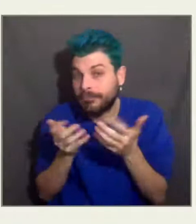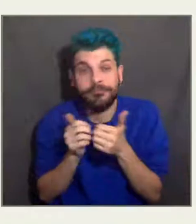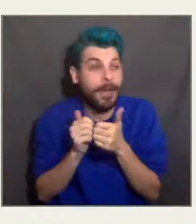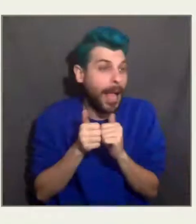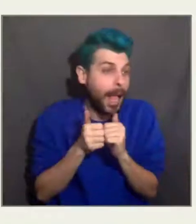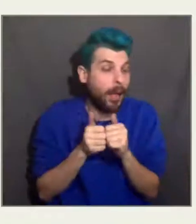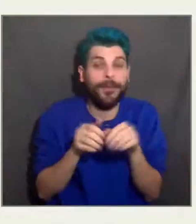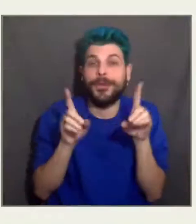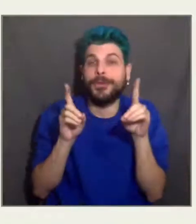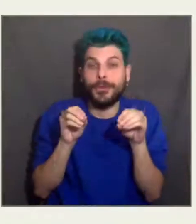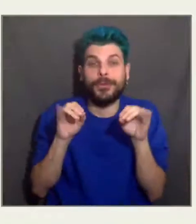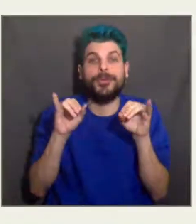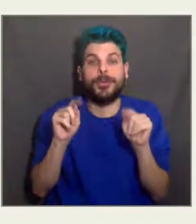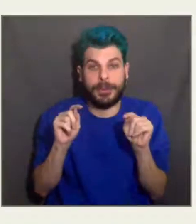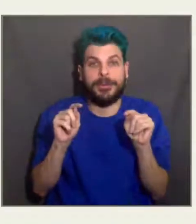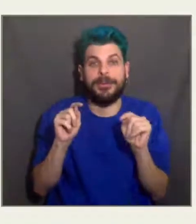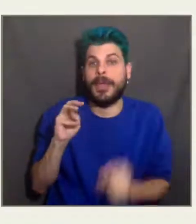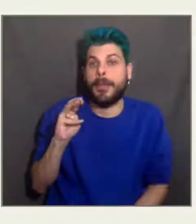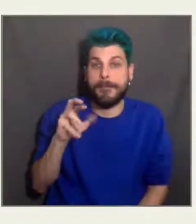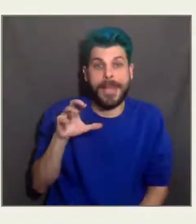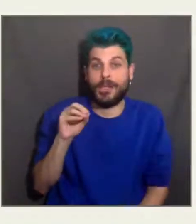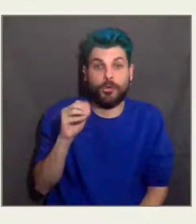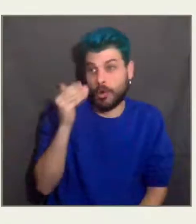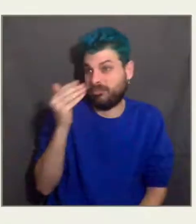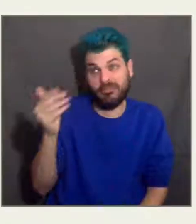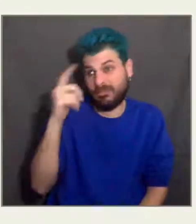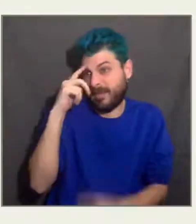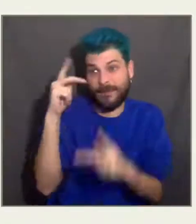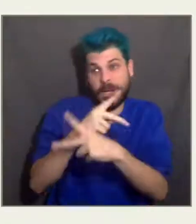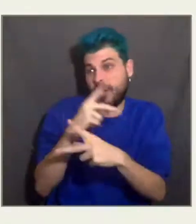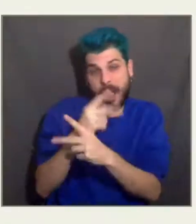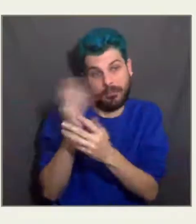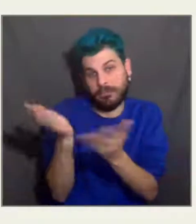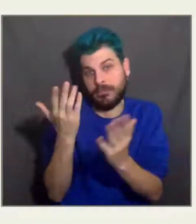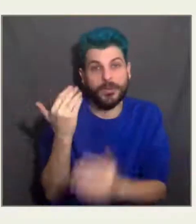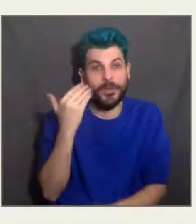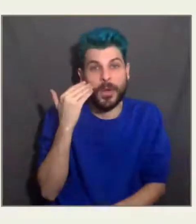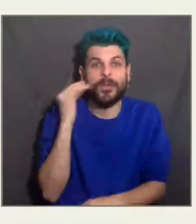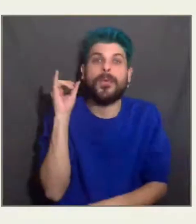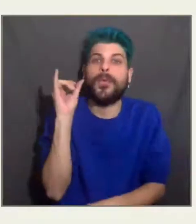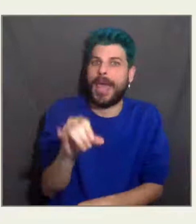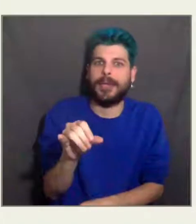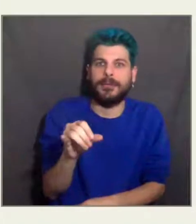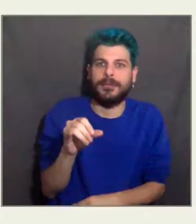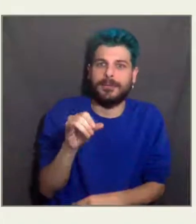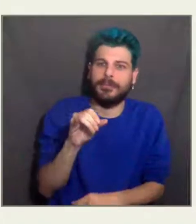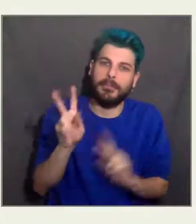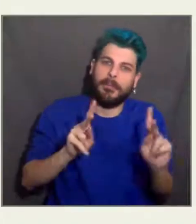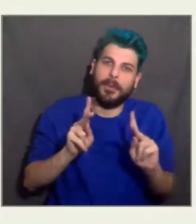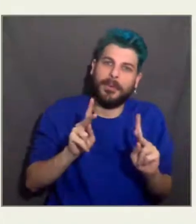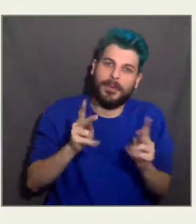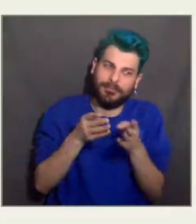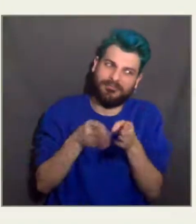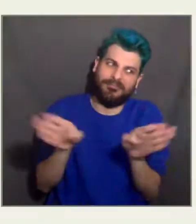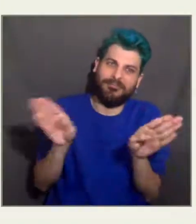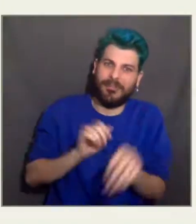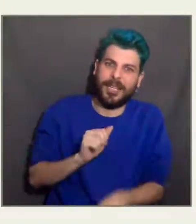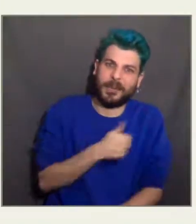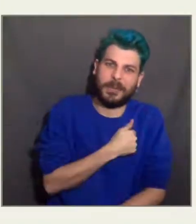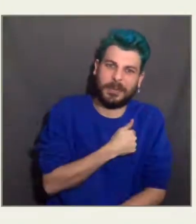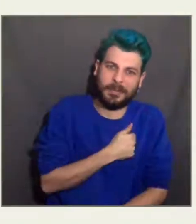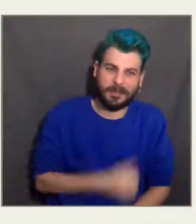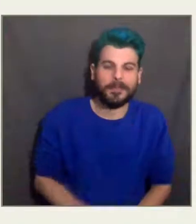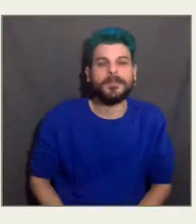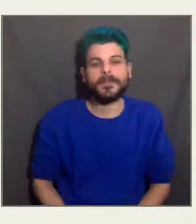our regional partner, so figure out the partnerships and let's get it done. So that's the predicate. And then the question is just that, assuming that